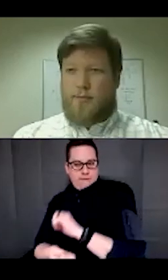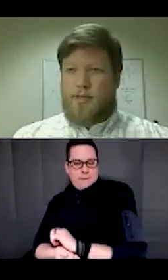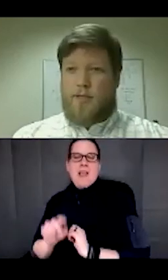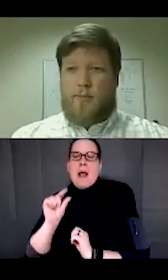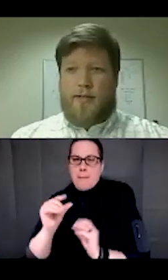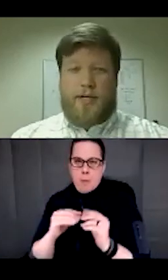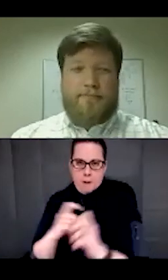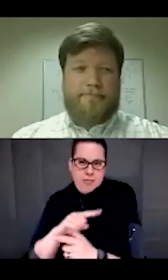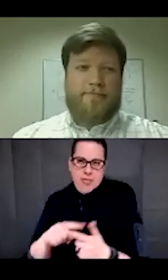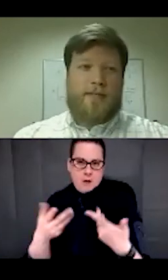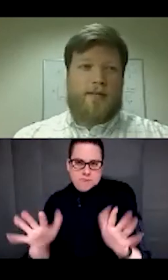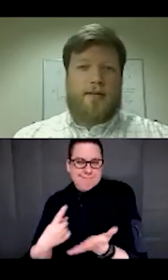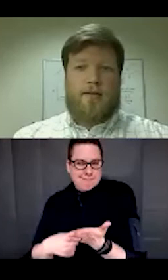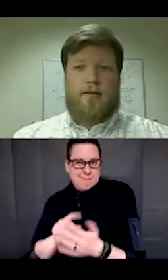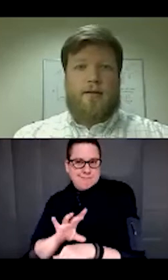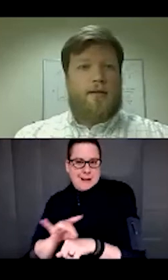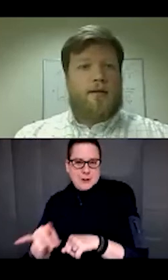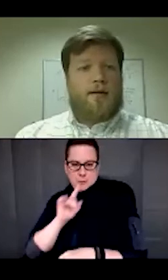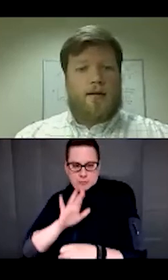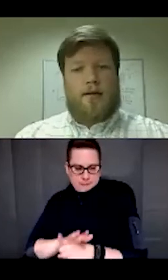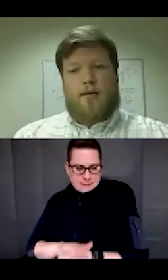then I promise to be done with bacteria,